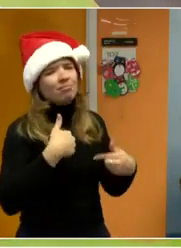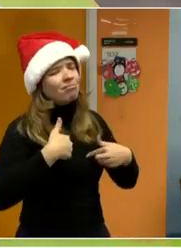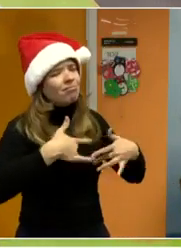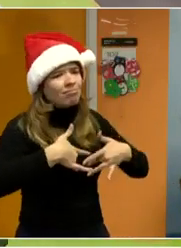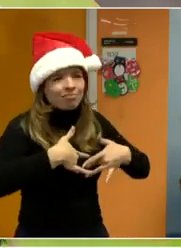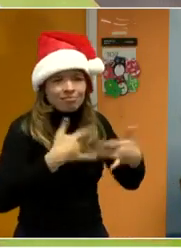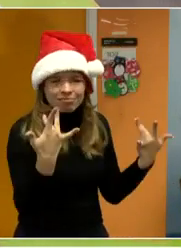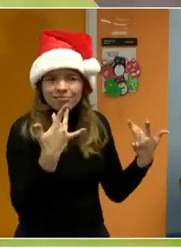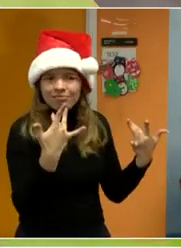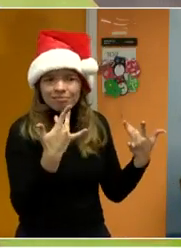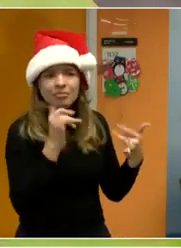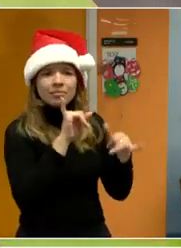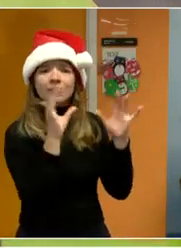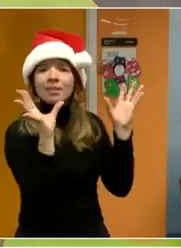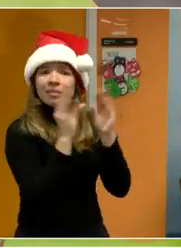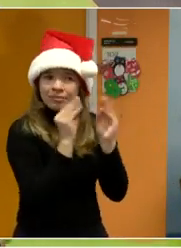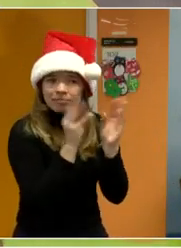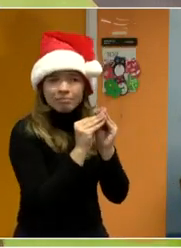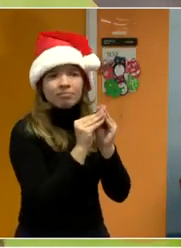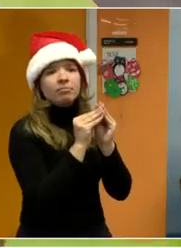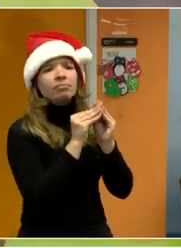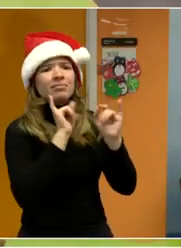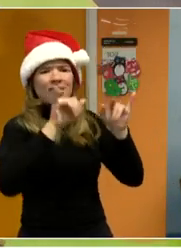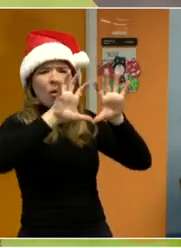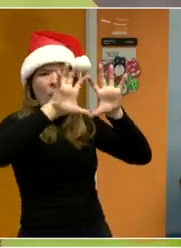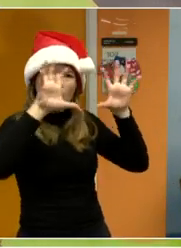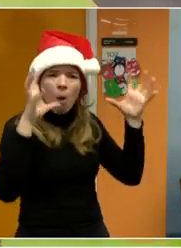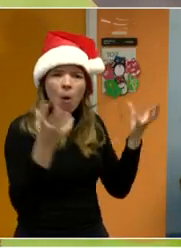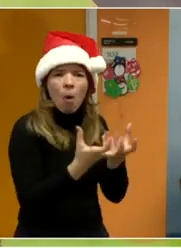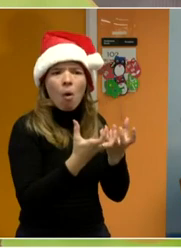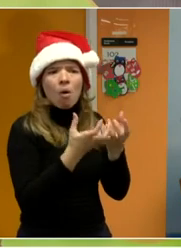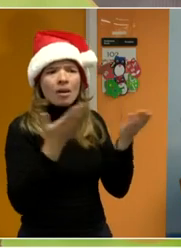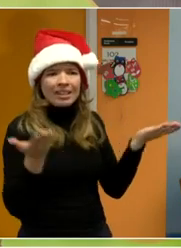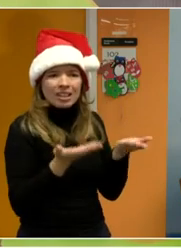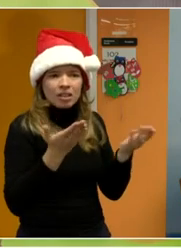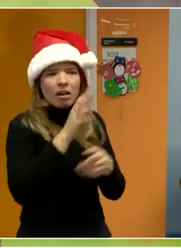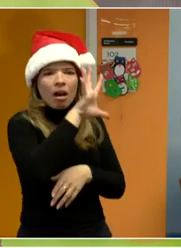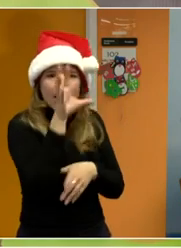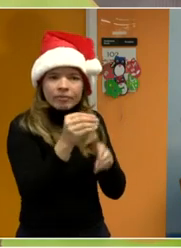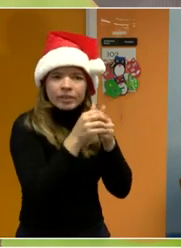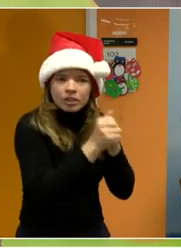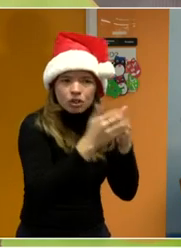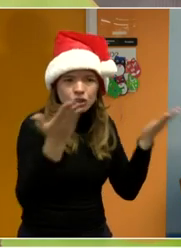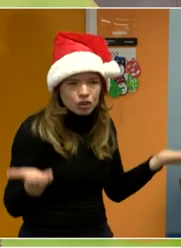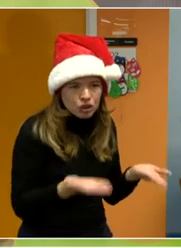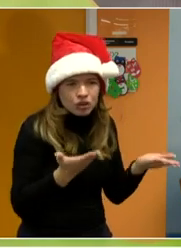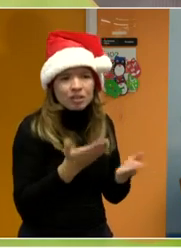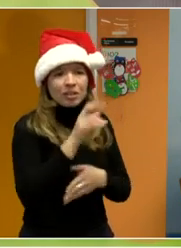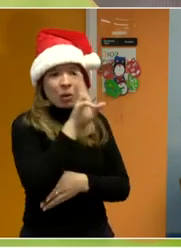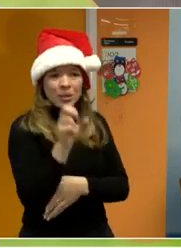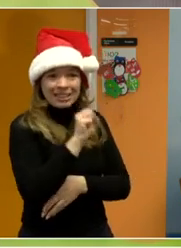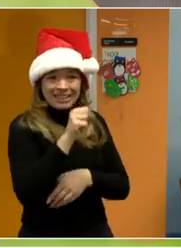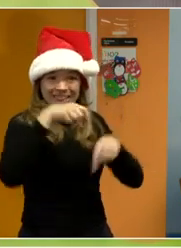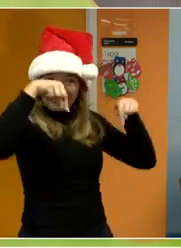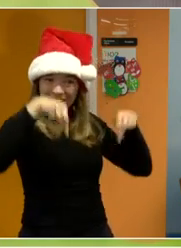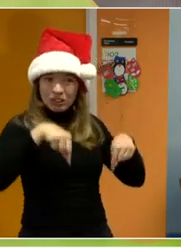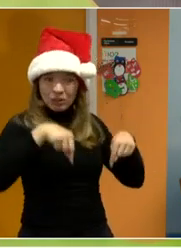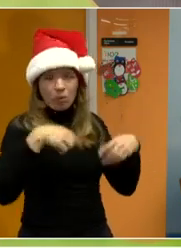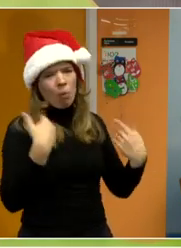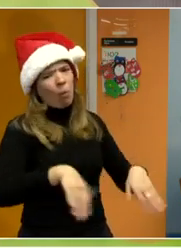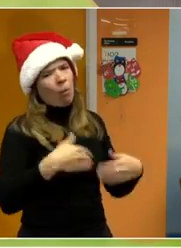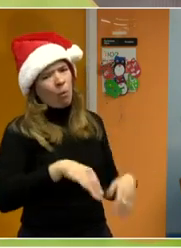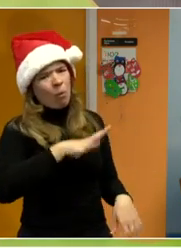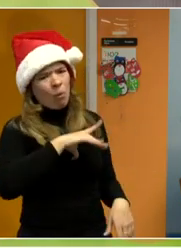will be a summit, a convening of global leaders here, African leaders meeting in the U.S. To talk